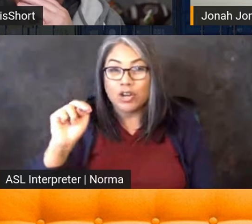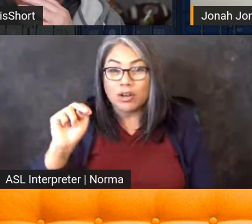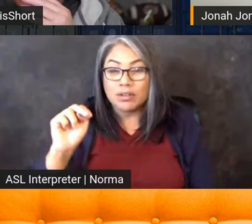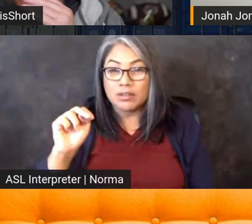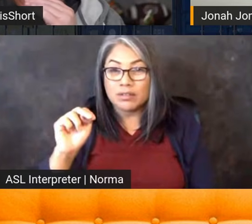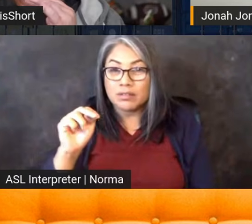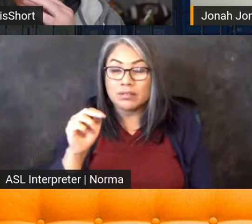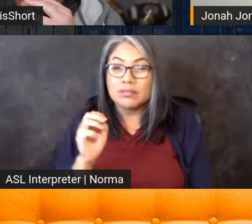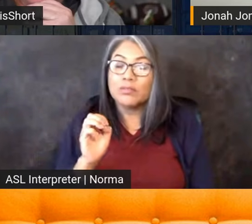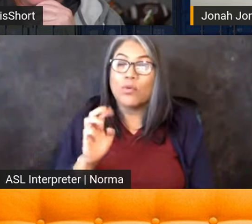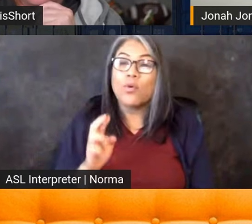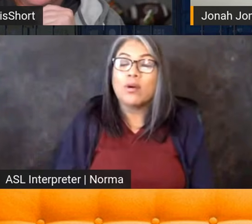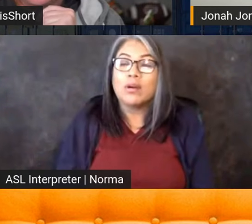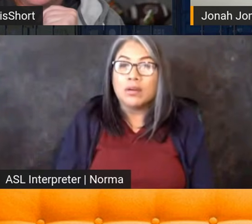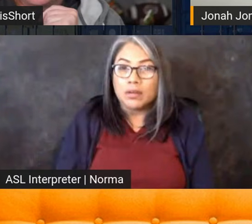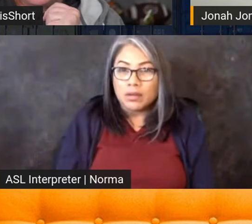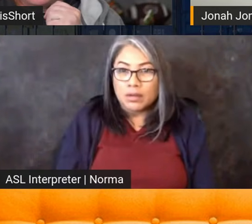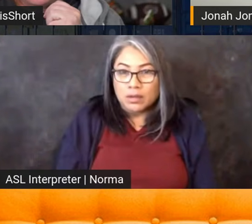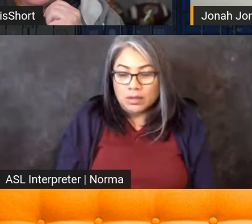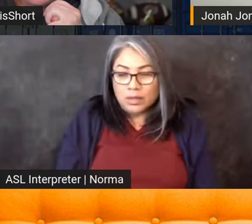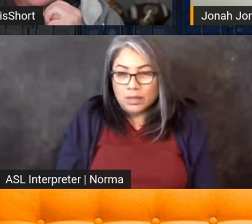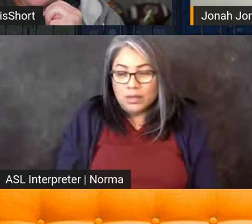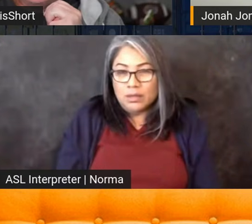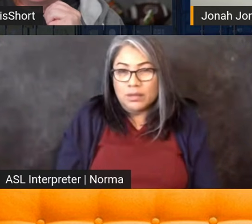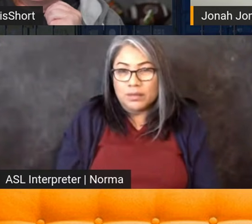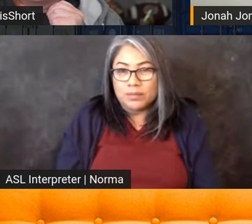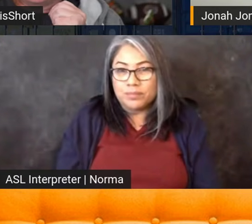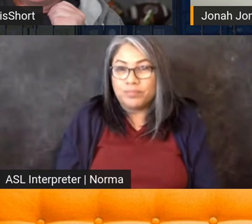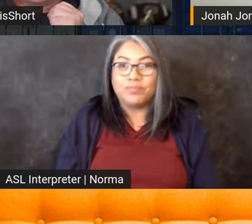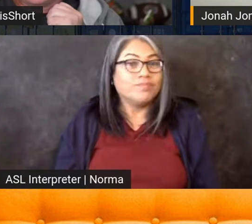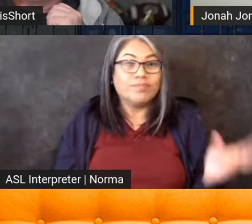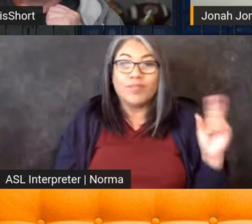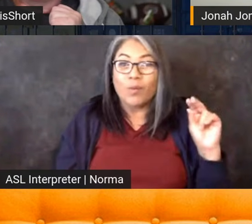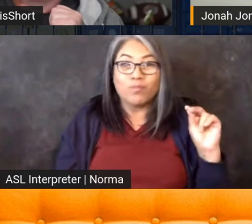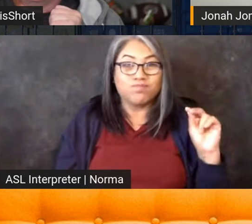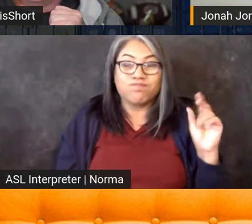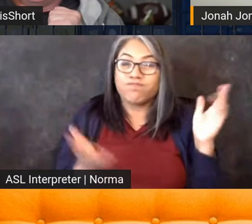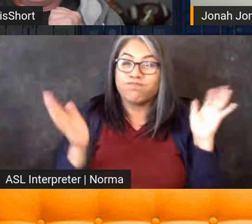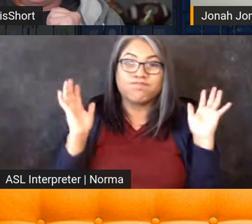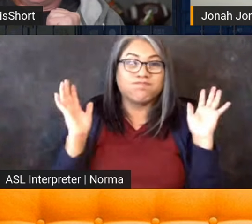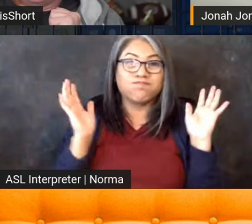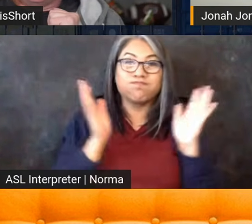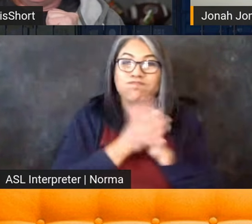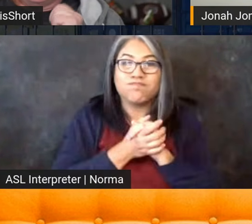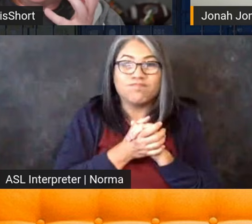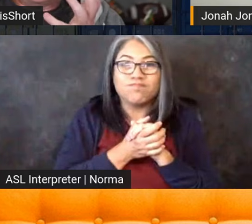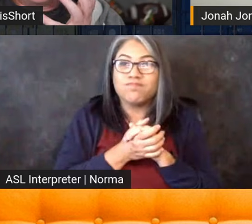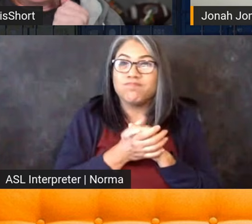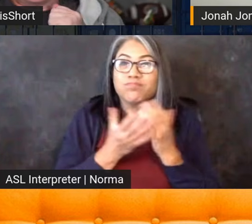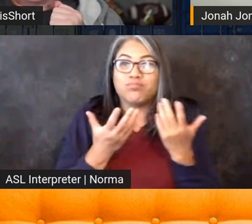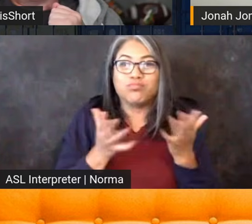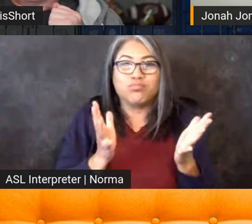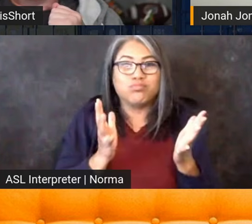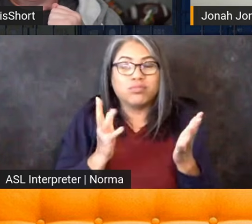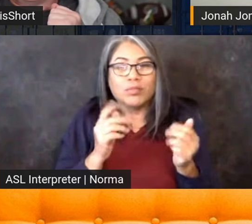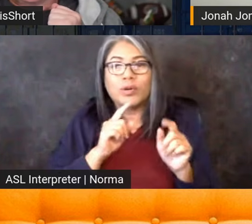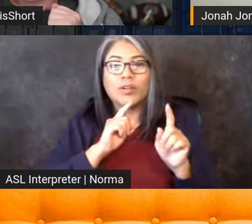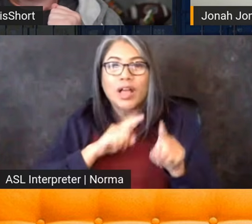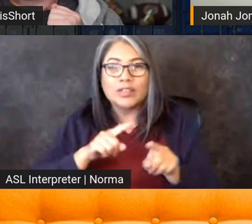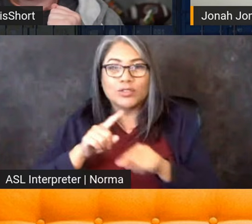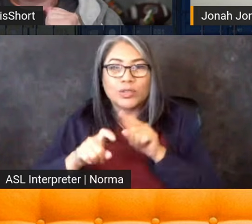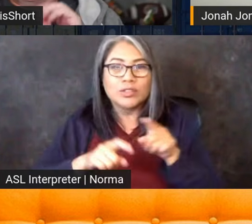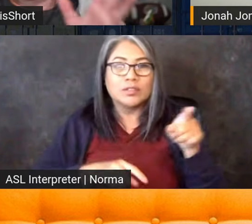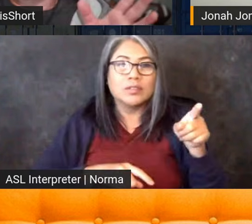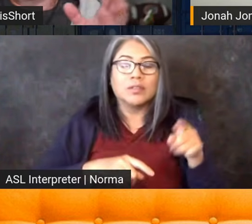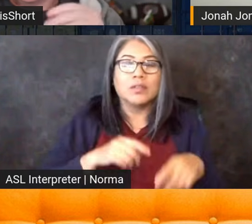questions here or through the emails. Awesome. Fantastic. And, when in doubt, you can always find me at